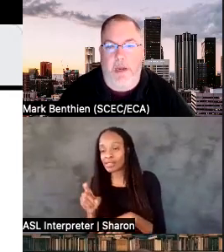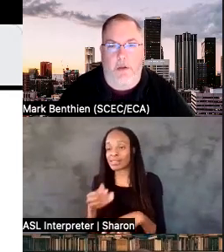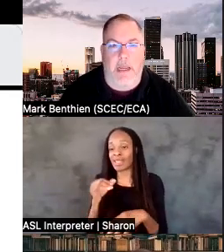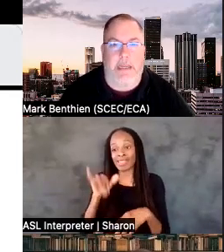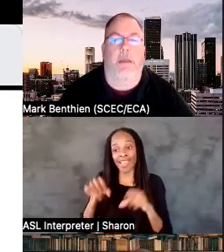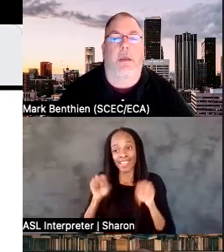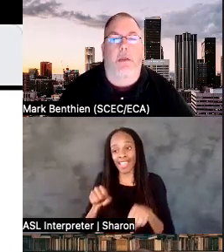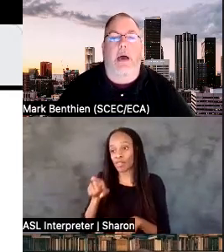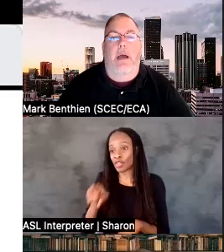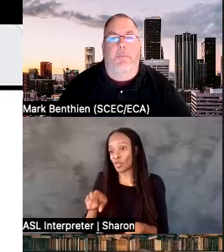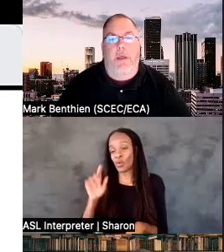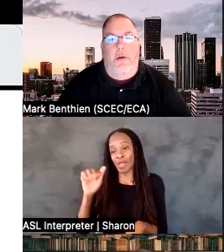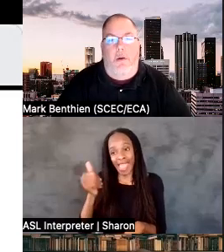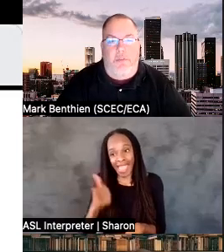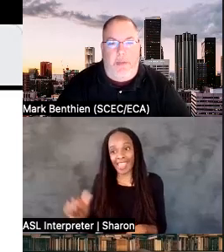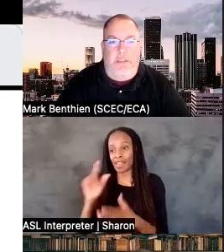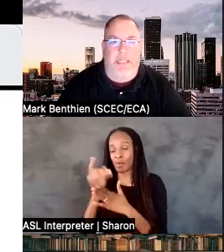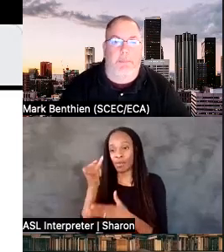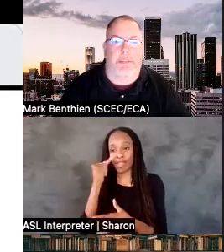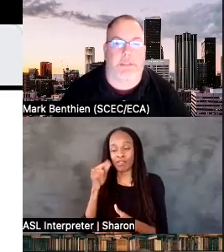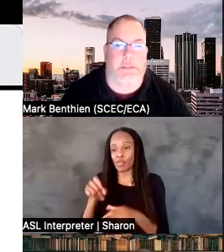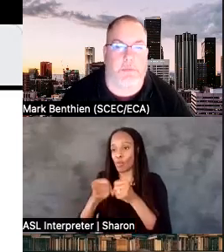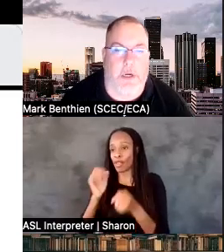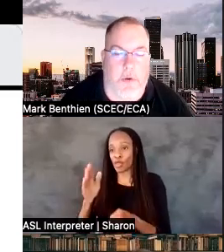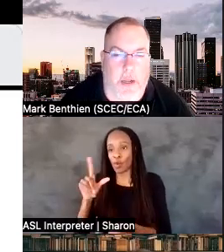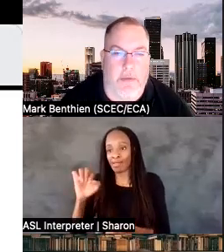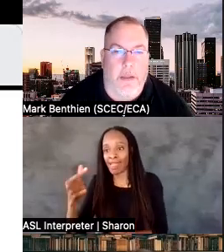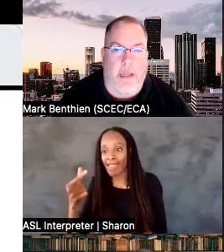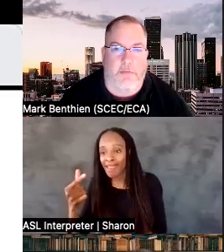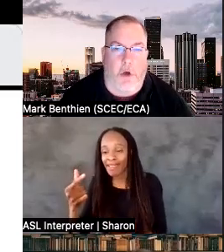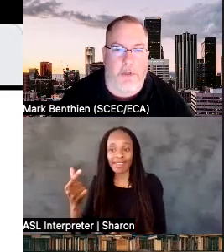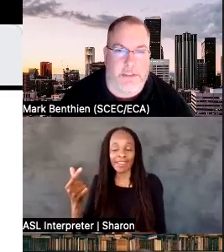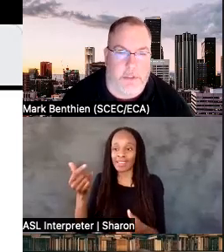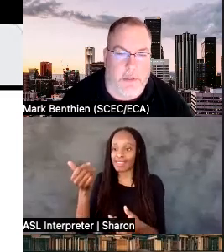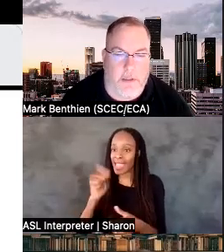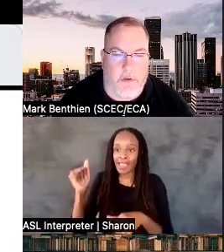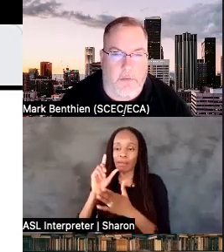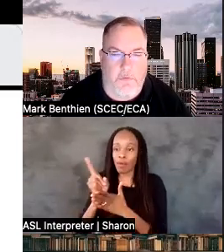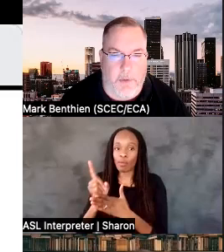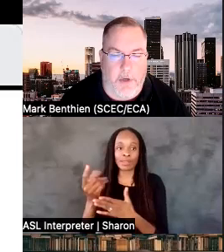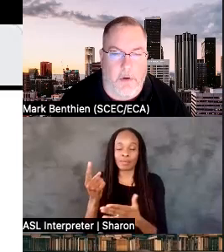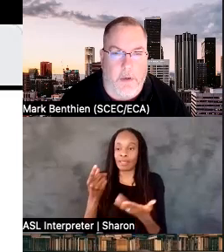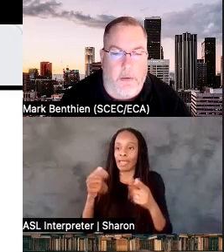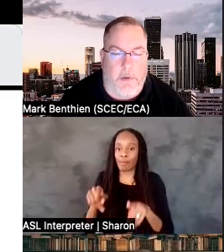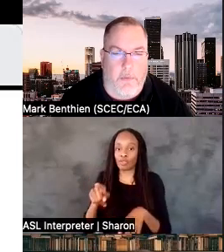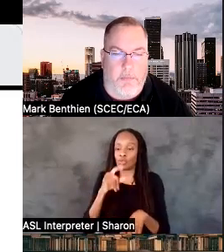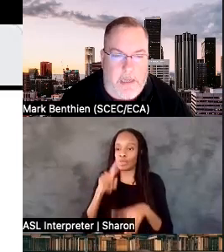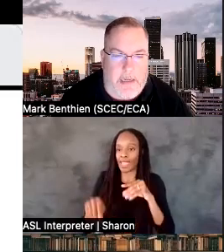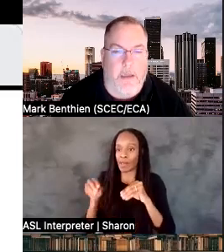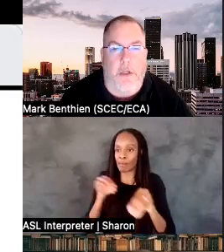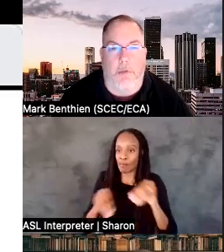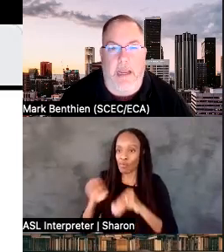If you break your leg or something else happens where you're not as mobile as you're familiar